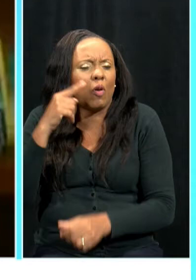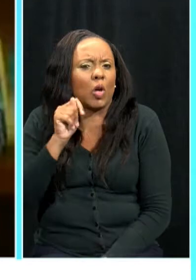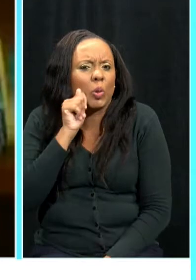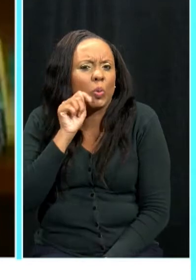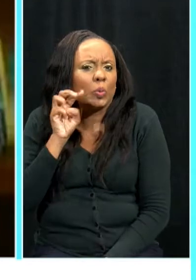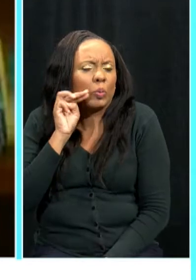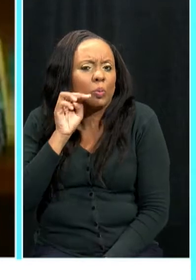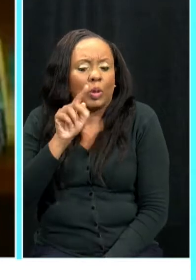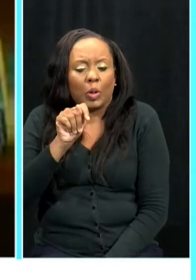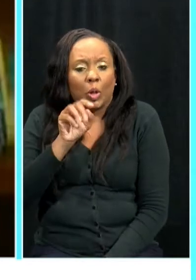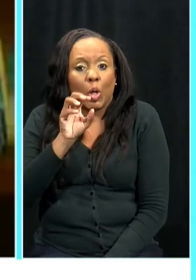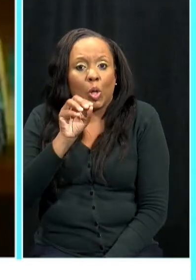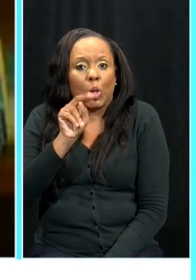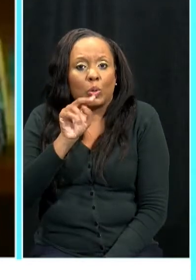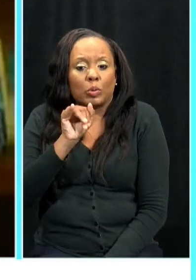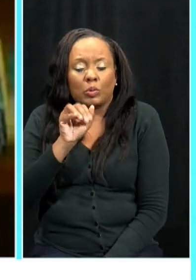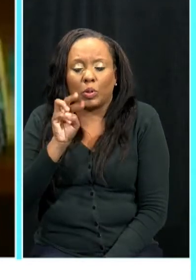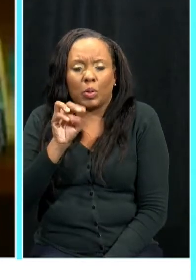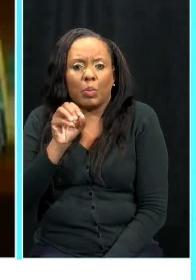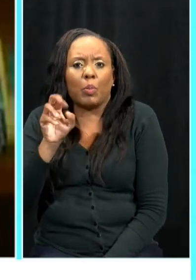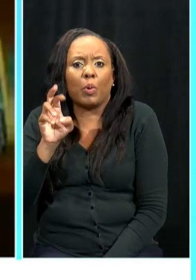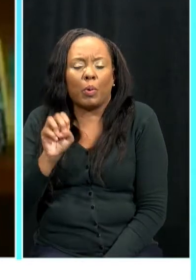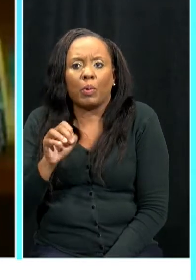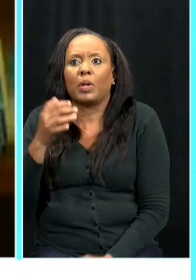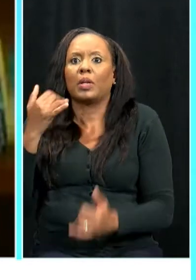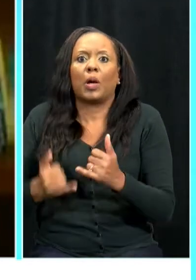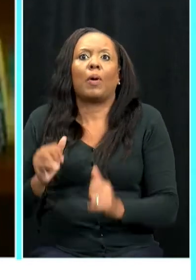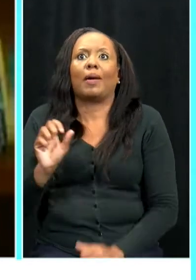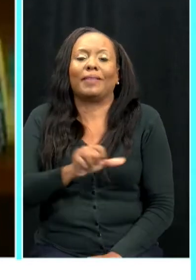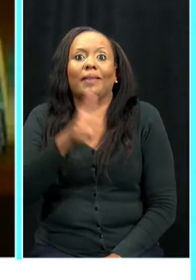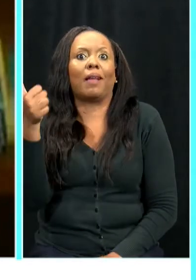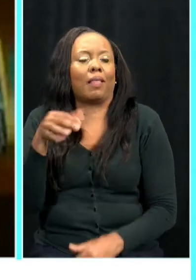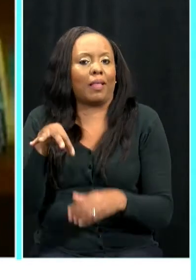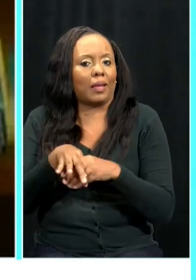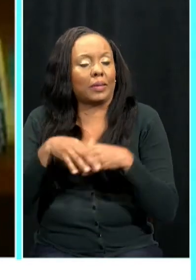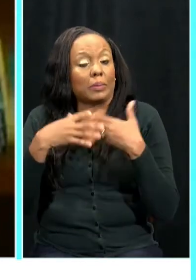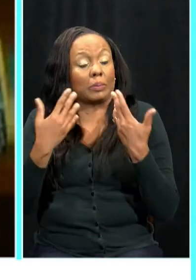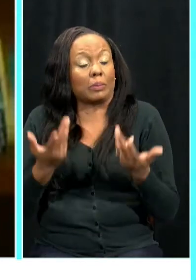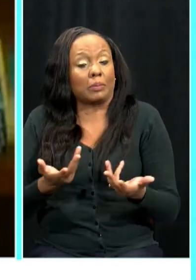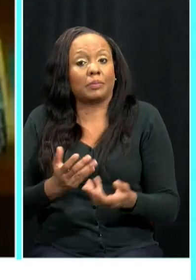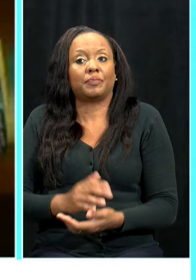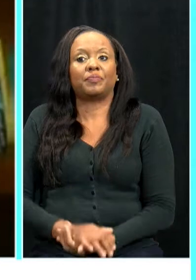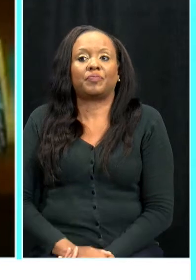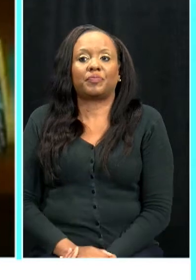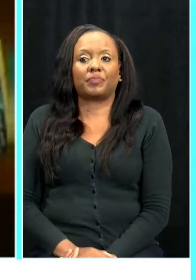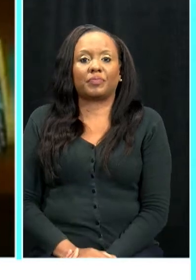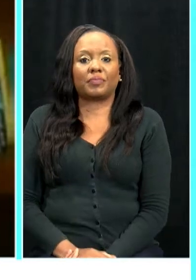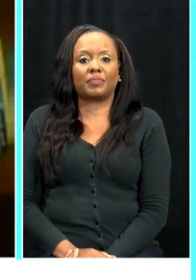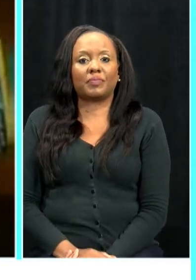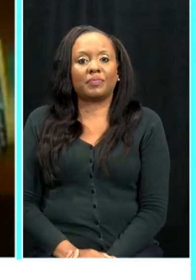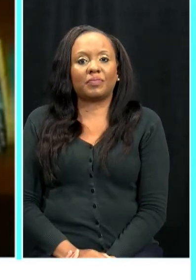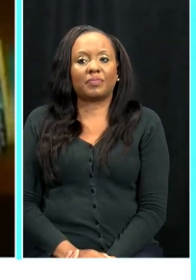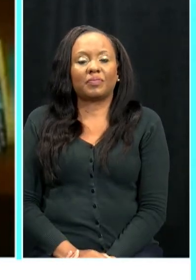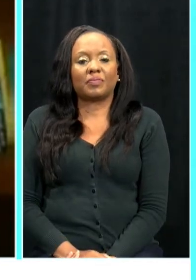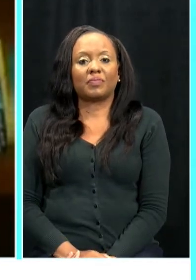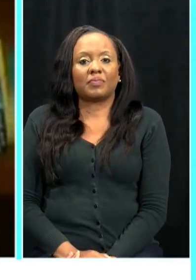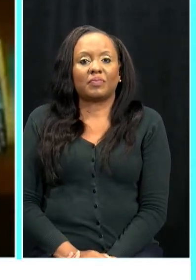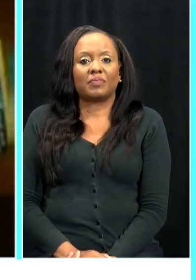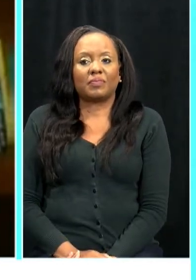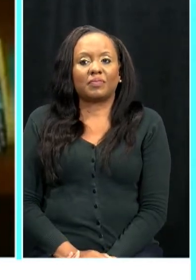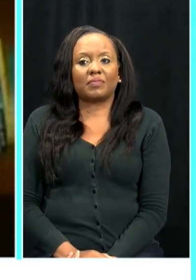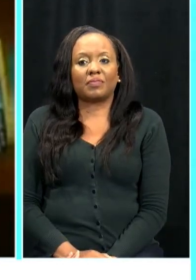years. And of course, again, if it's an election which is widely expected to be one that sees